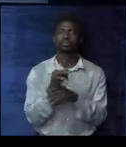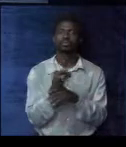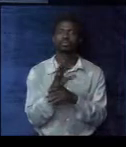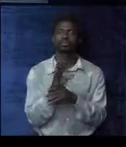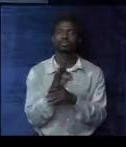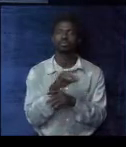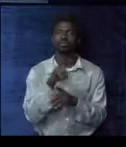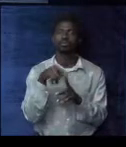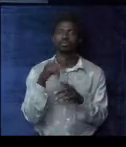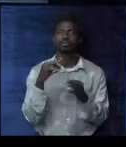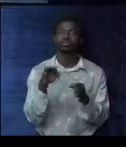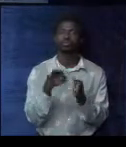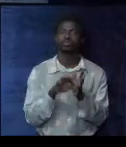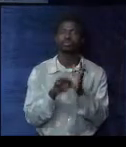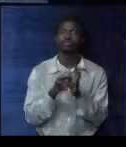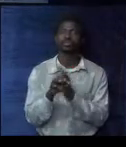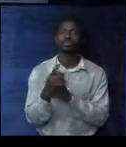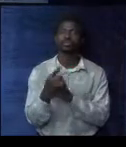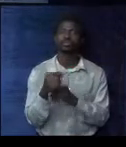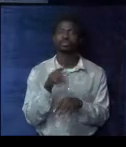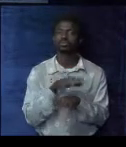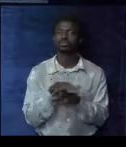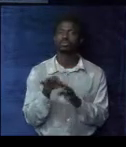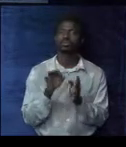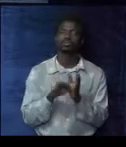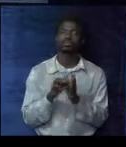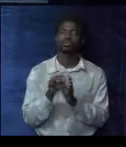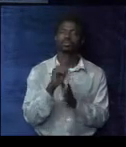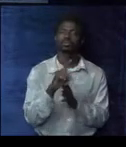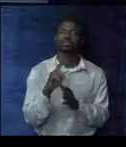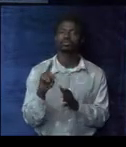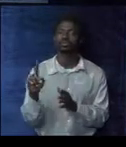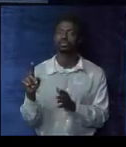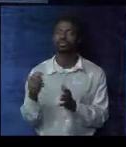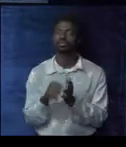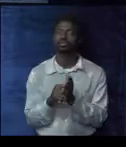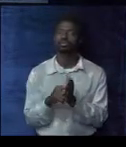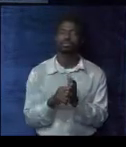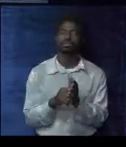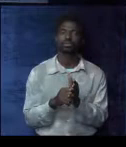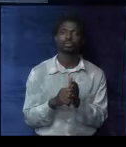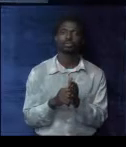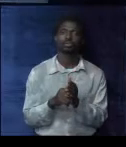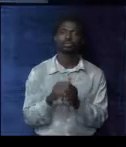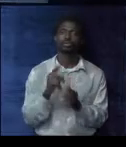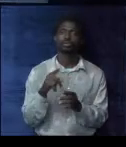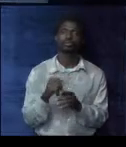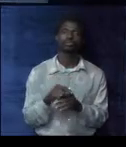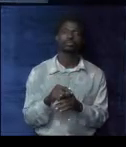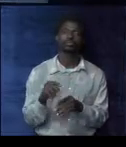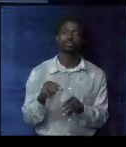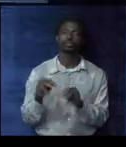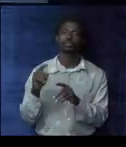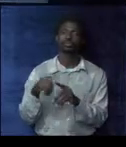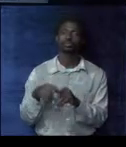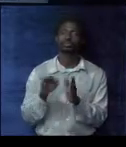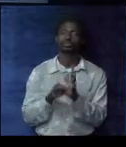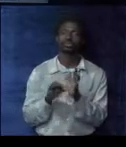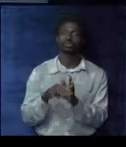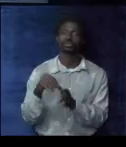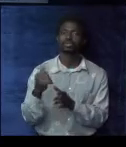the value of 9, by the time you finish counting singles, you're done counting 1,000, 1,000, you graduate to